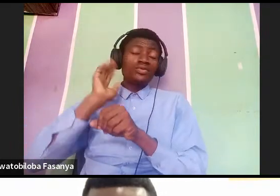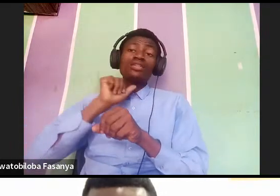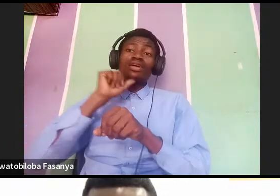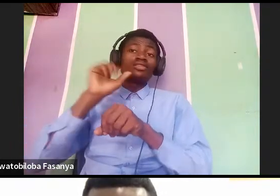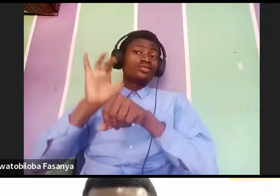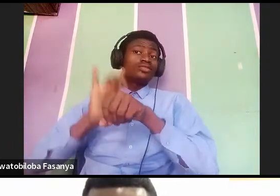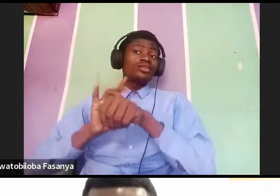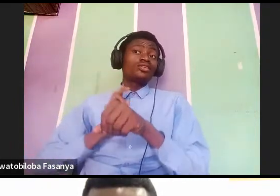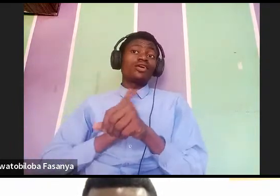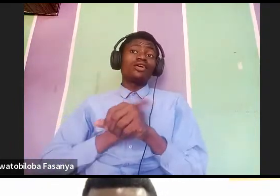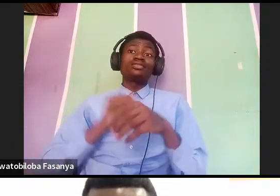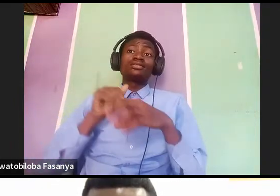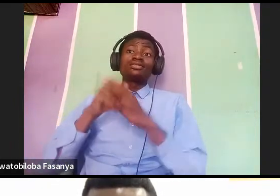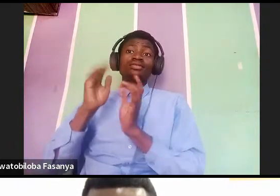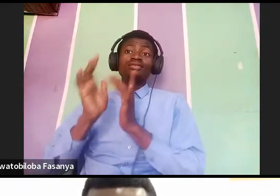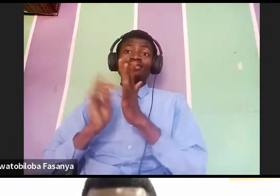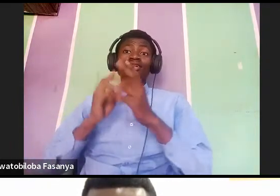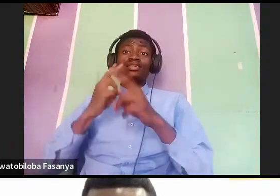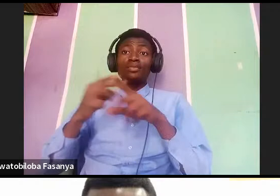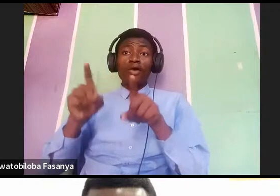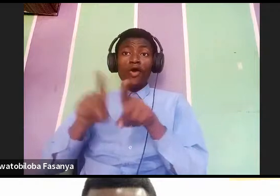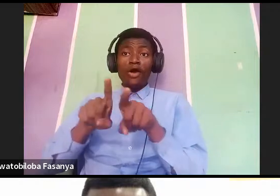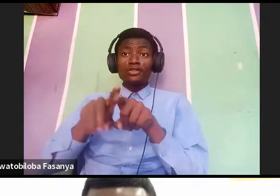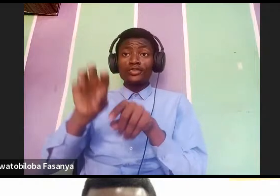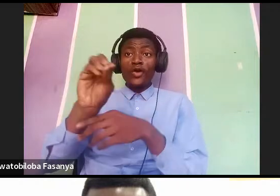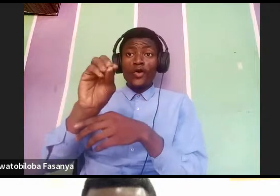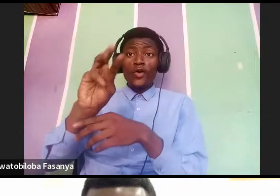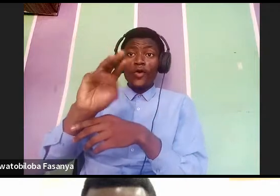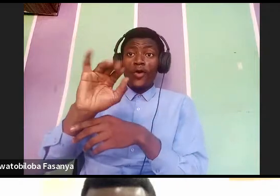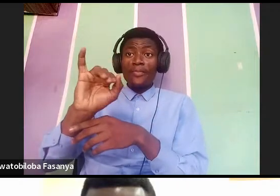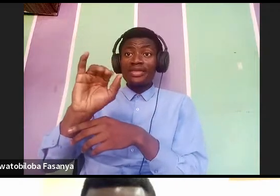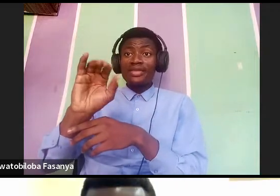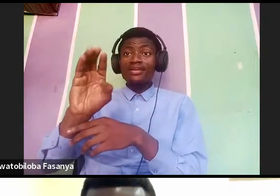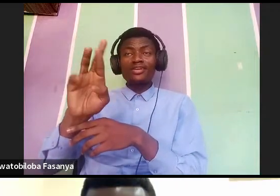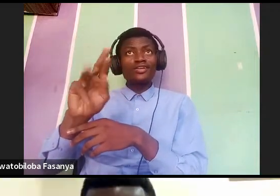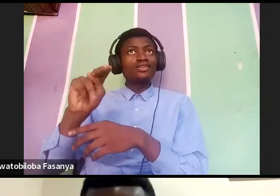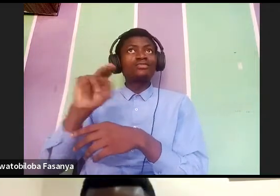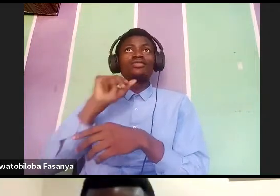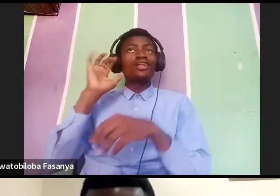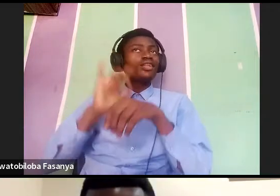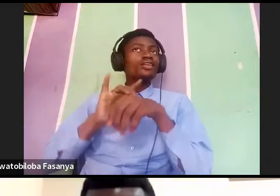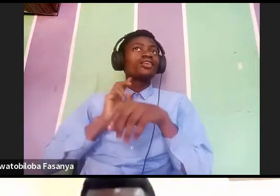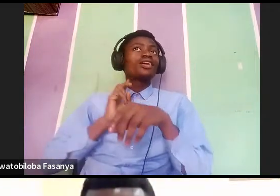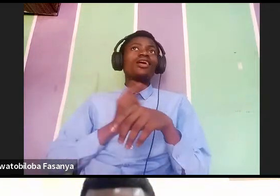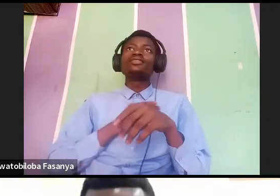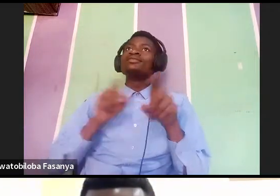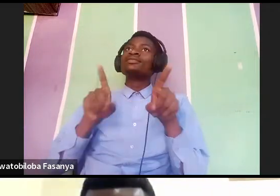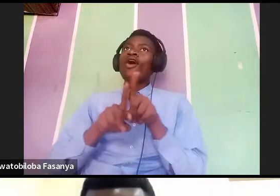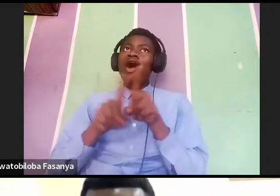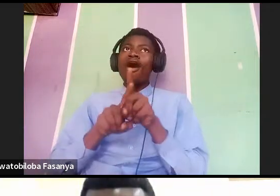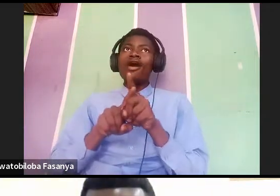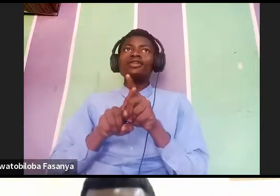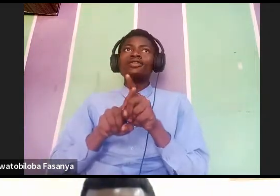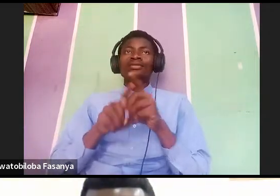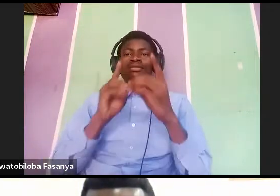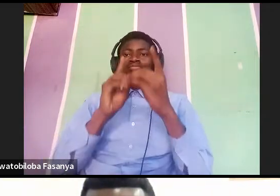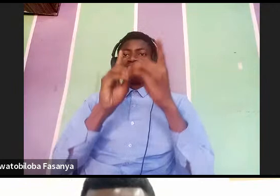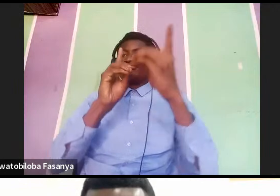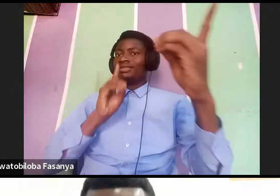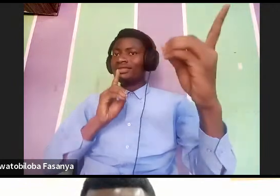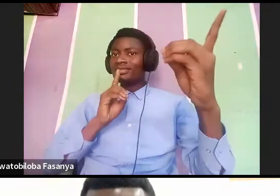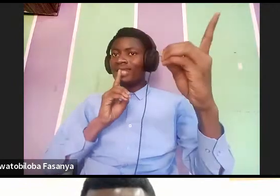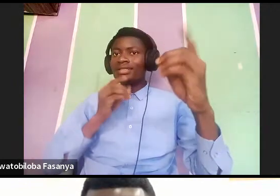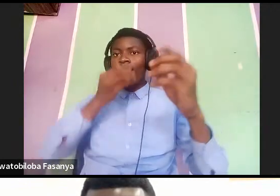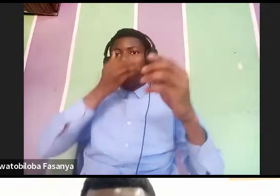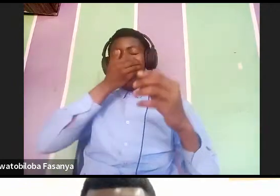don't want Omicron to come near your doorstep, wear your mask, maintain social distance, wash your hands all the time, and make sure